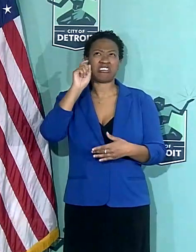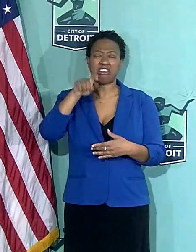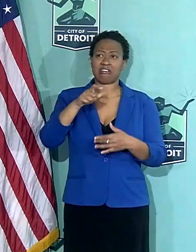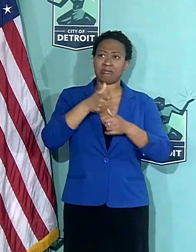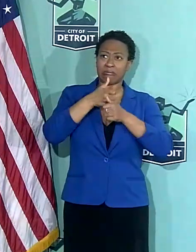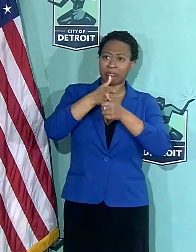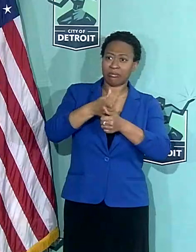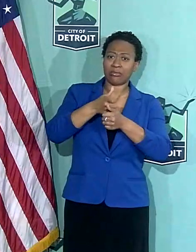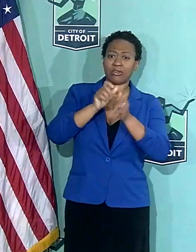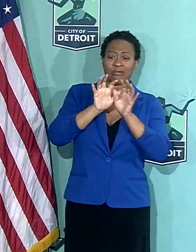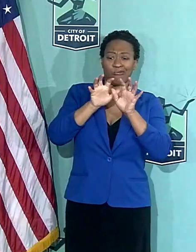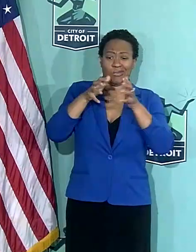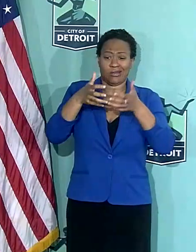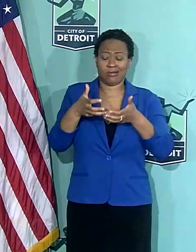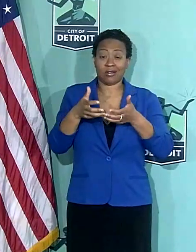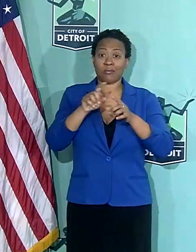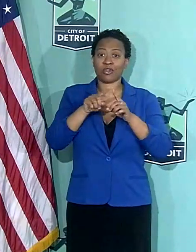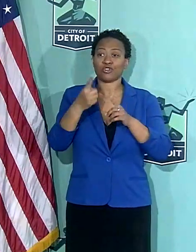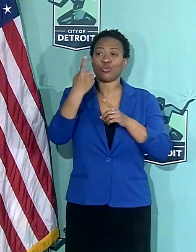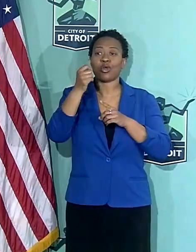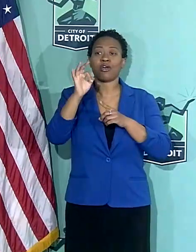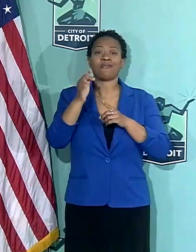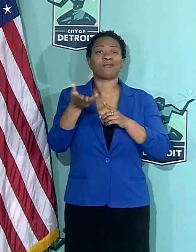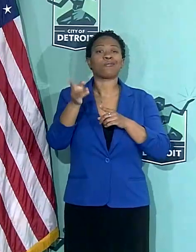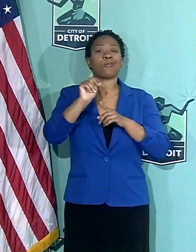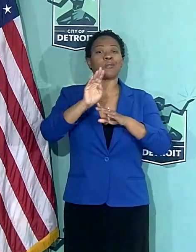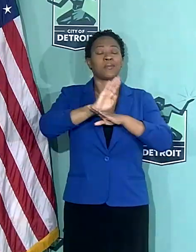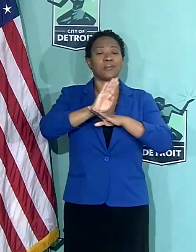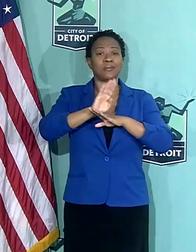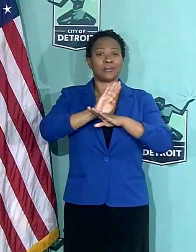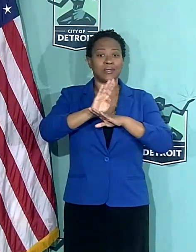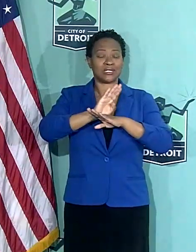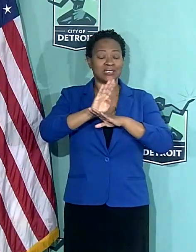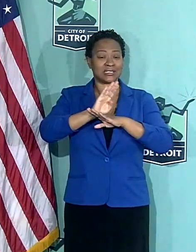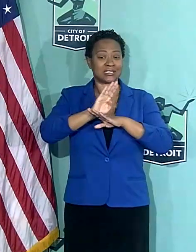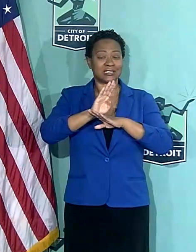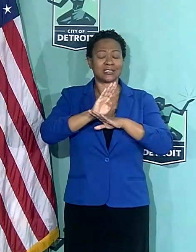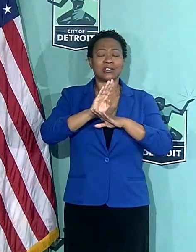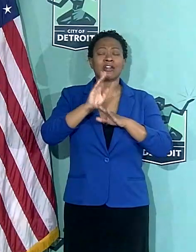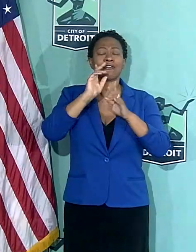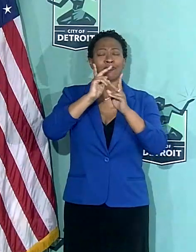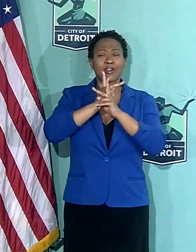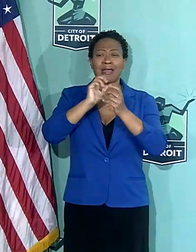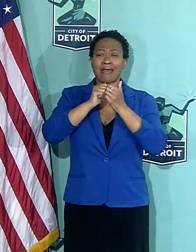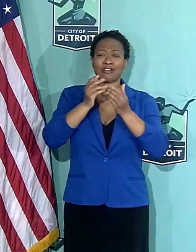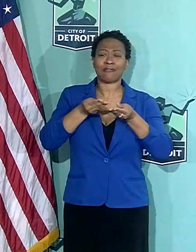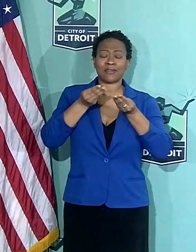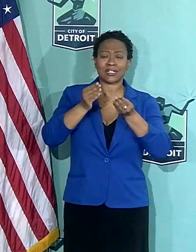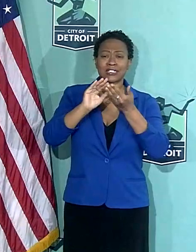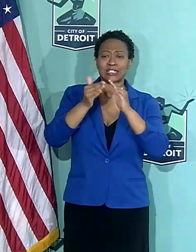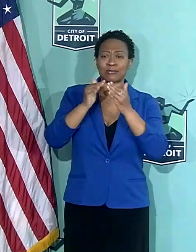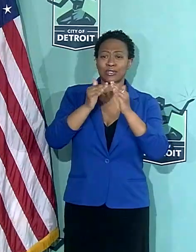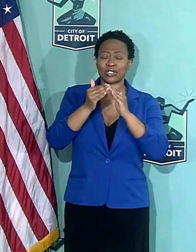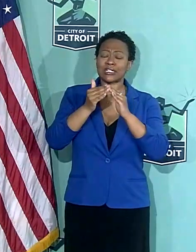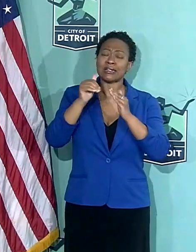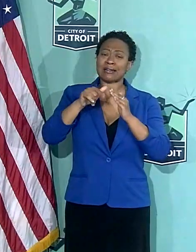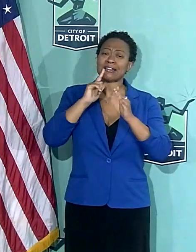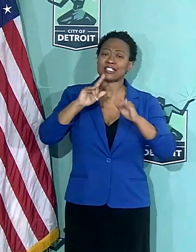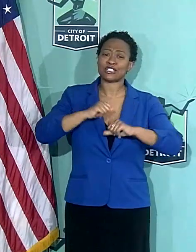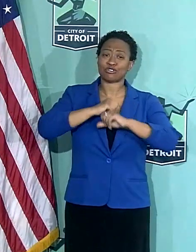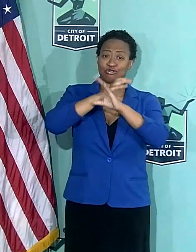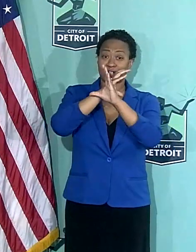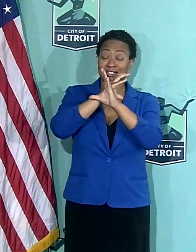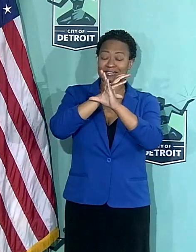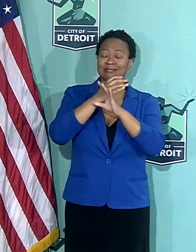city that has figured out how to help feed this community even in the middle of this crisis. And with that, I'd like to turn it over to Chef Q.